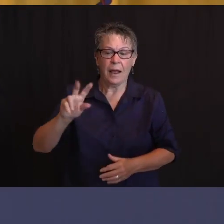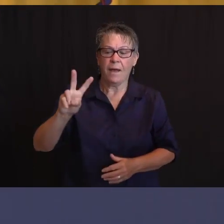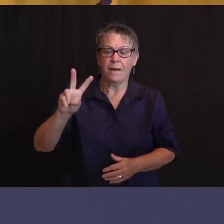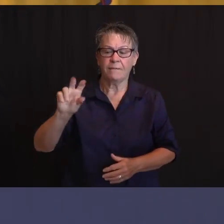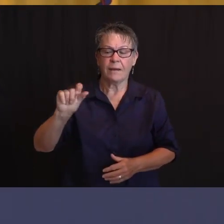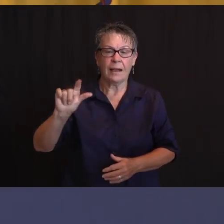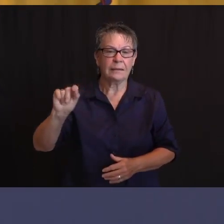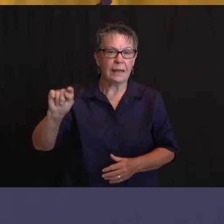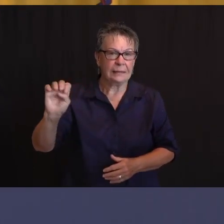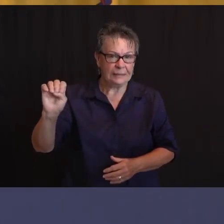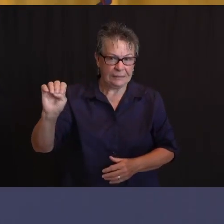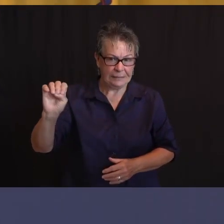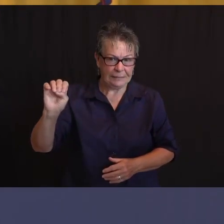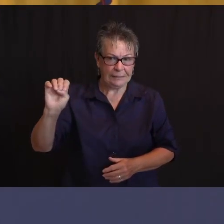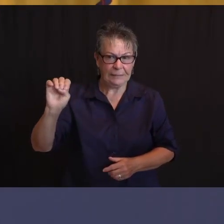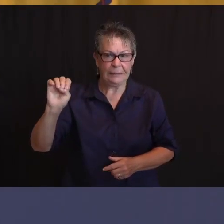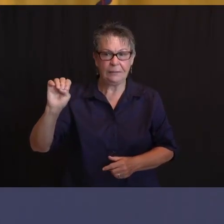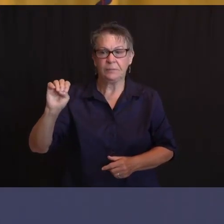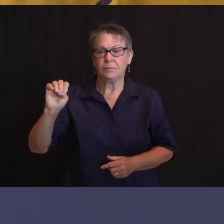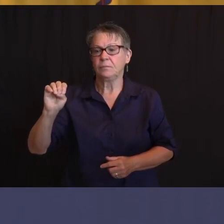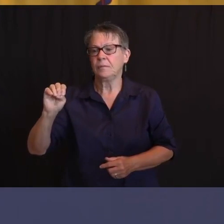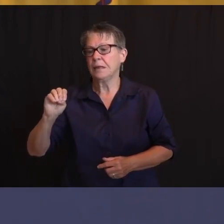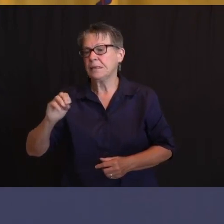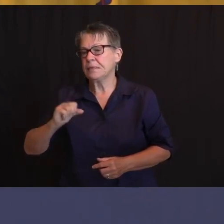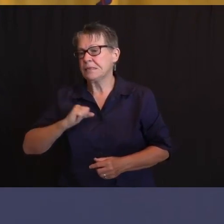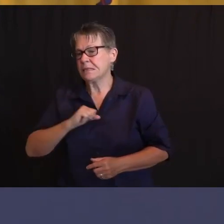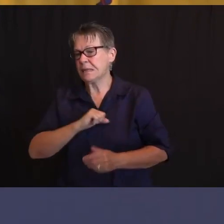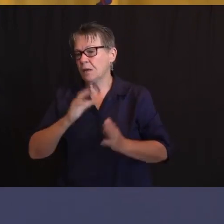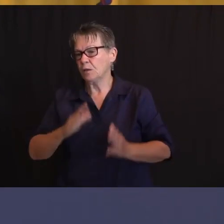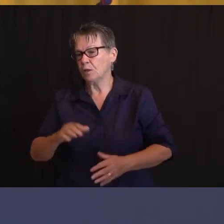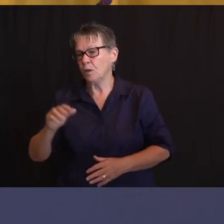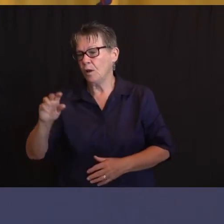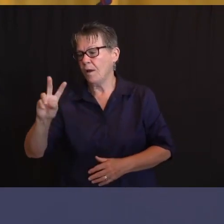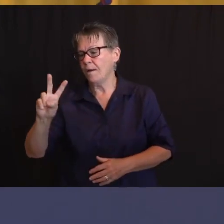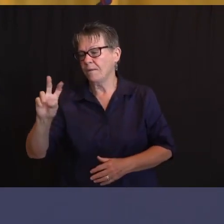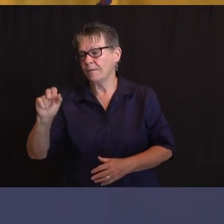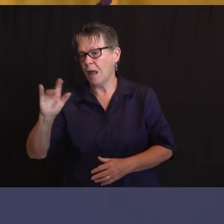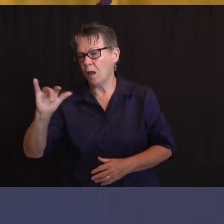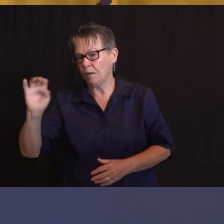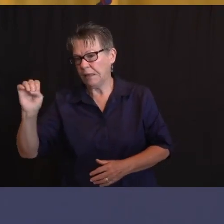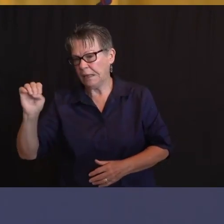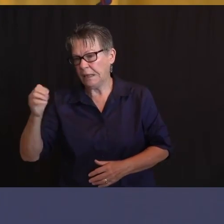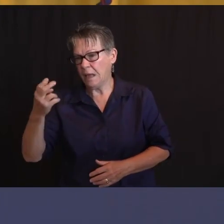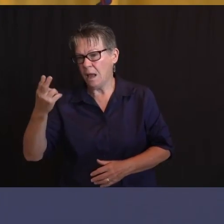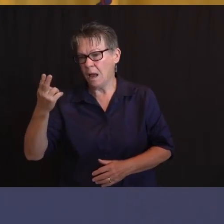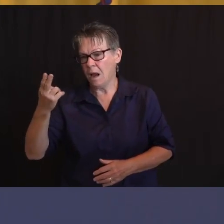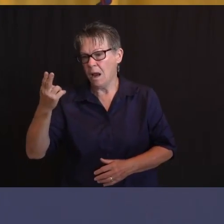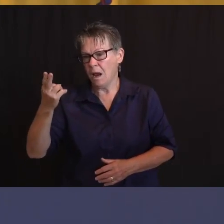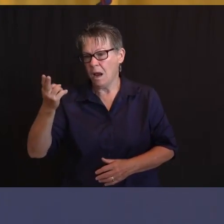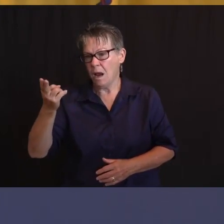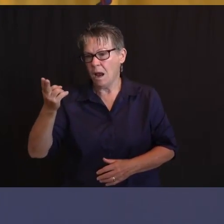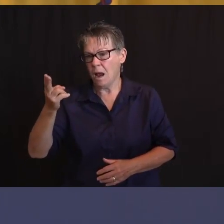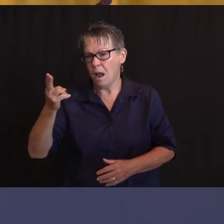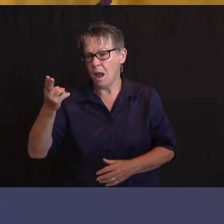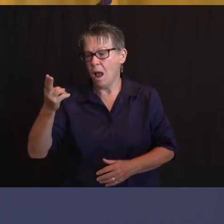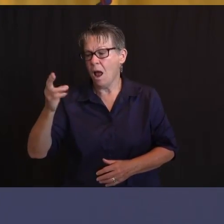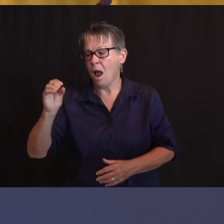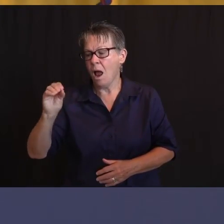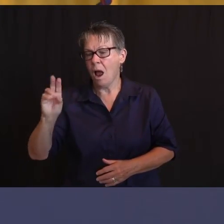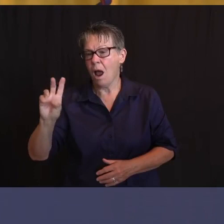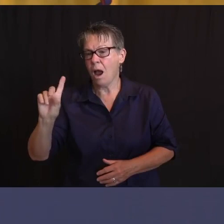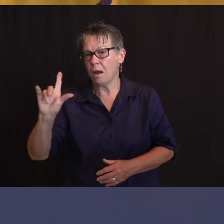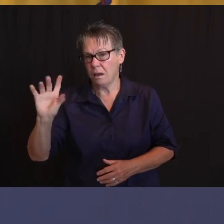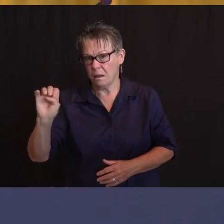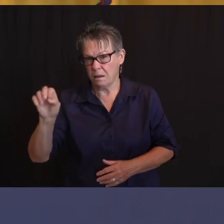Assembly. But they are, I believe, of the same package. These are bills that we are supportive of as a broad matter